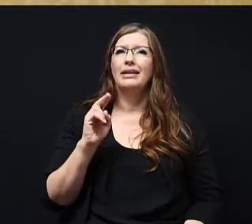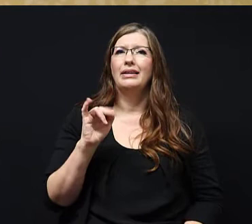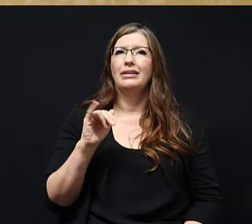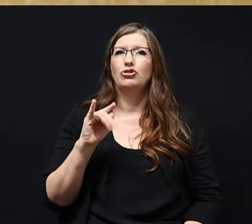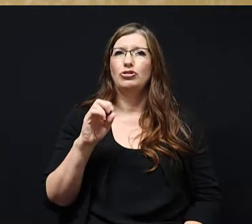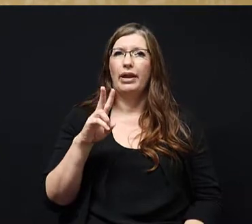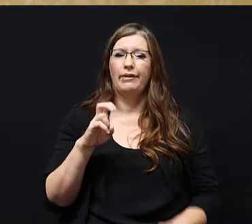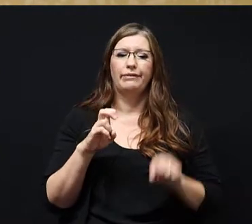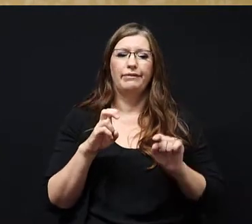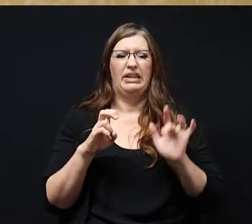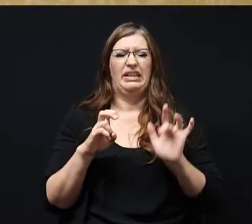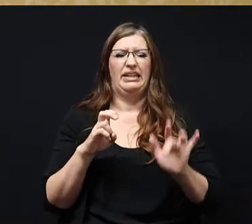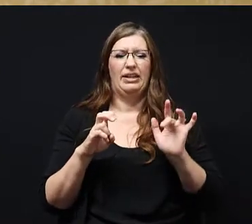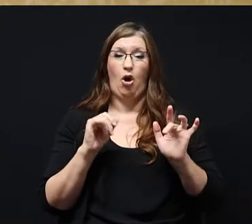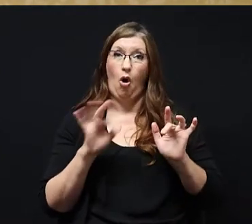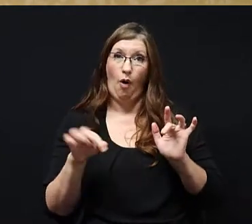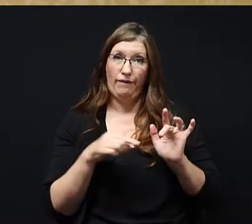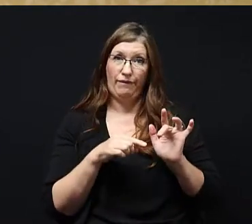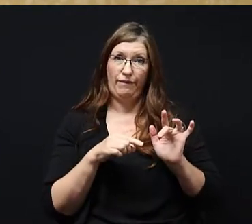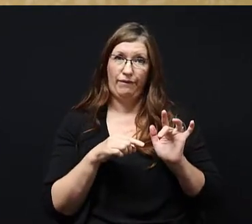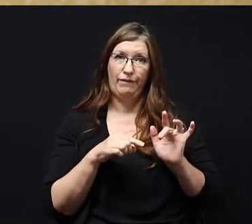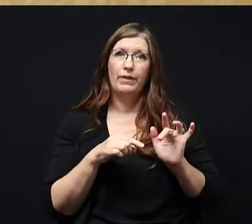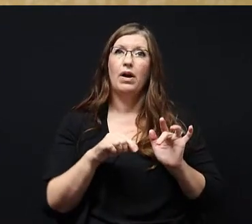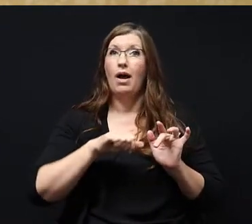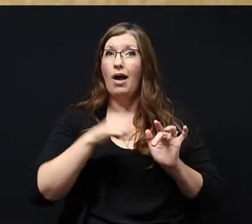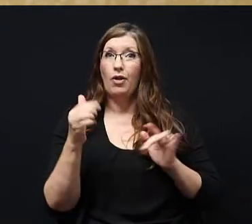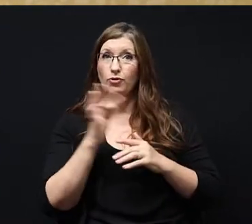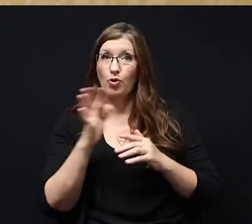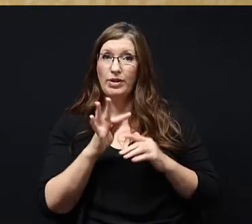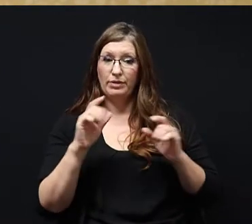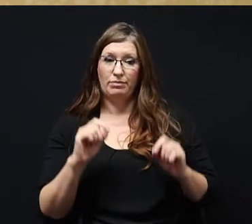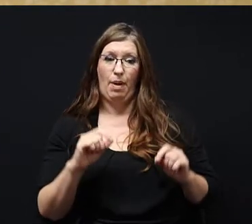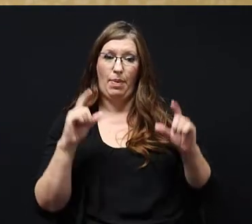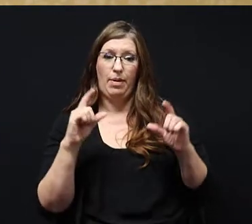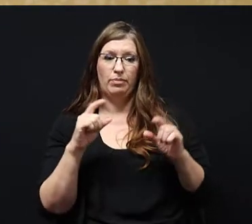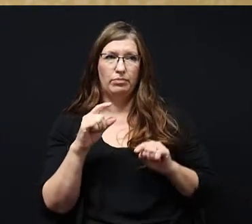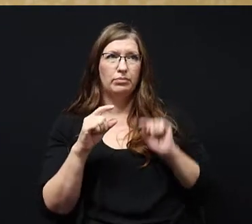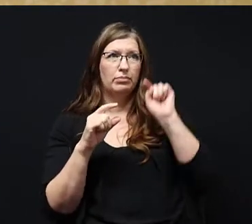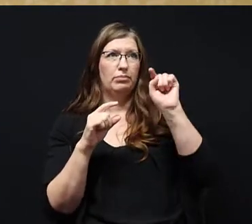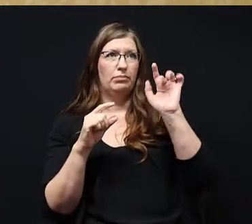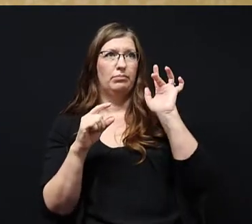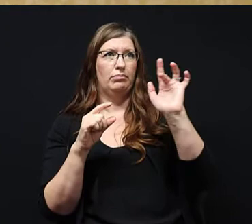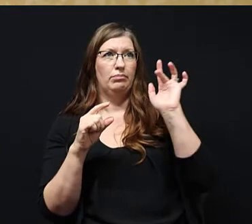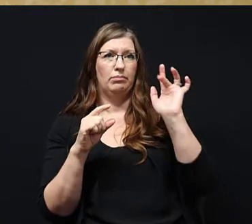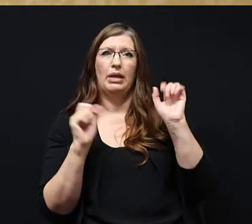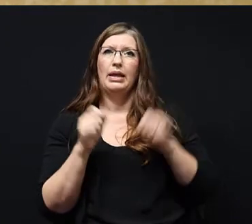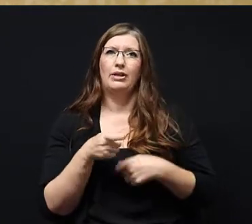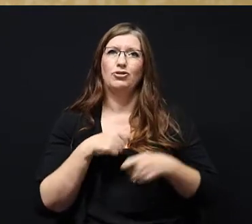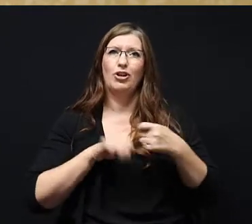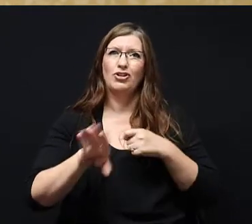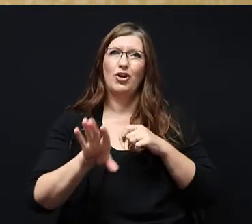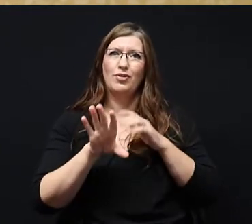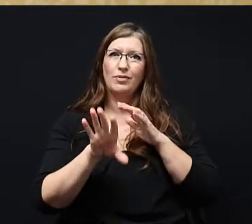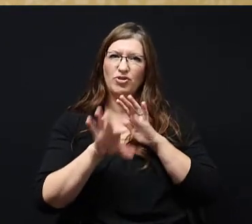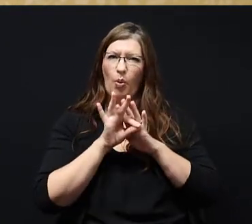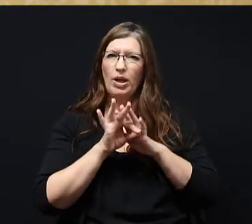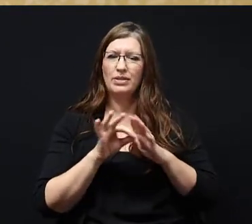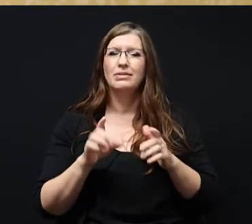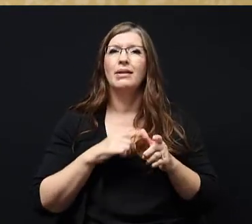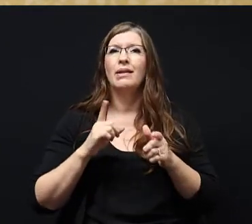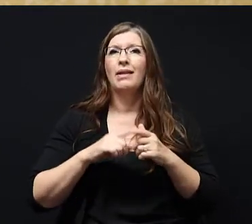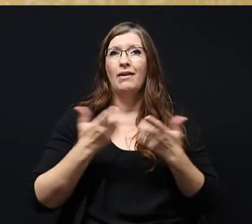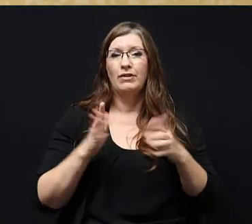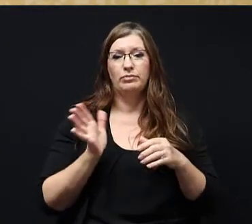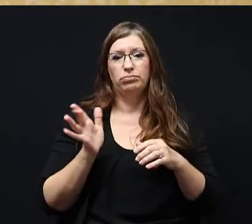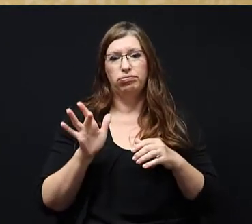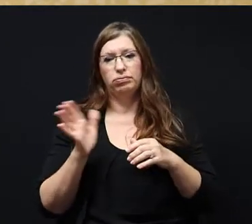initiative. They'll turn off the vote that they made. The original choices will pop up, and they can change the selection just that easily, and then go